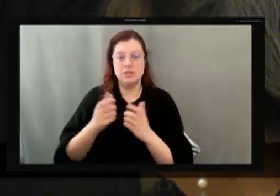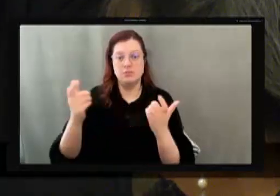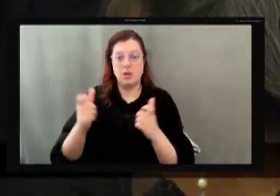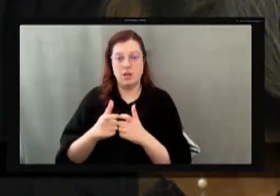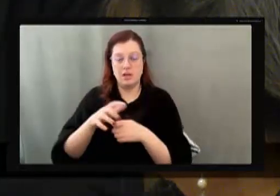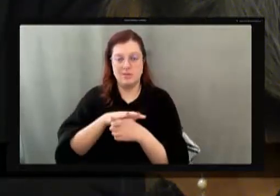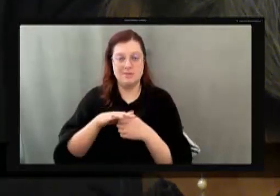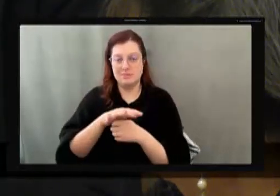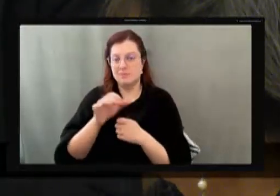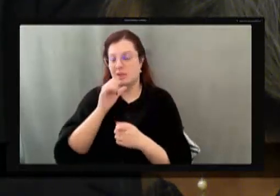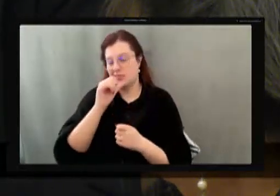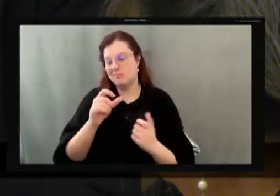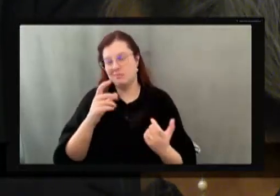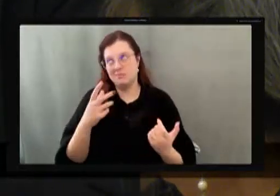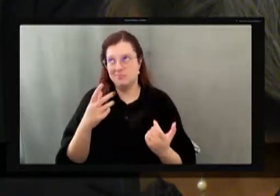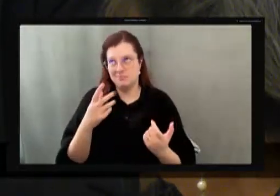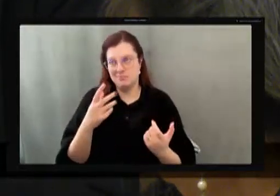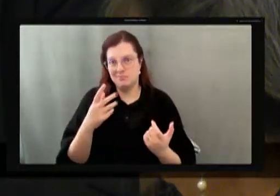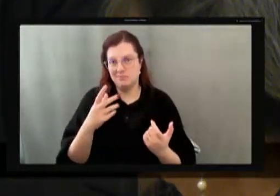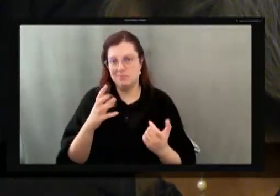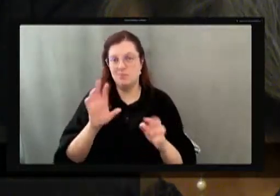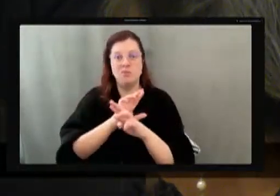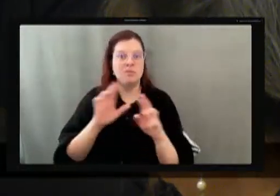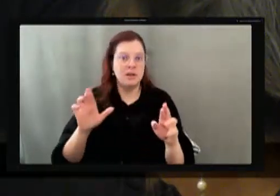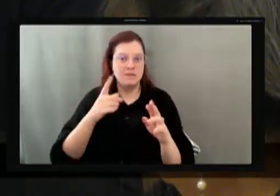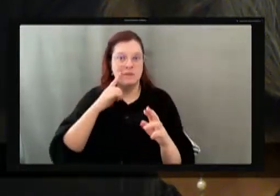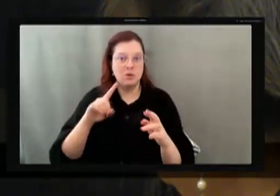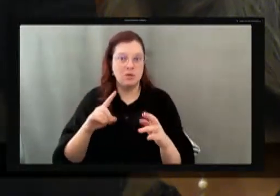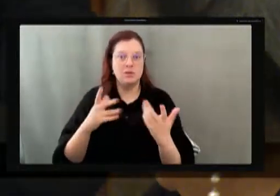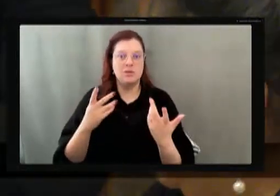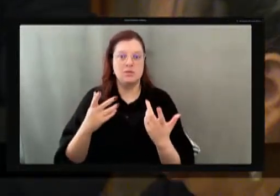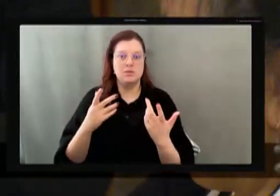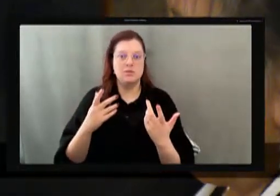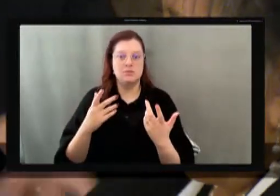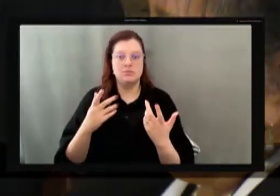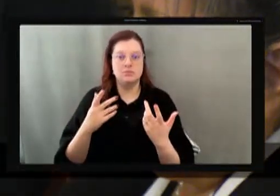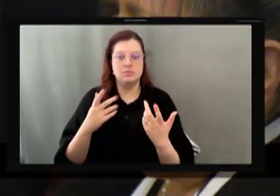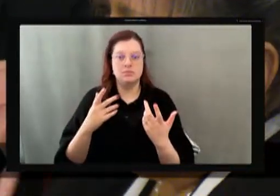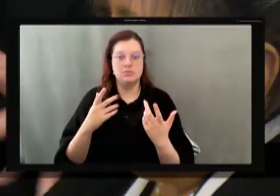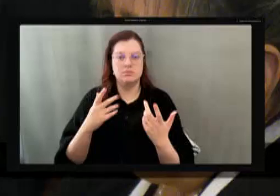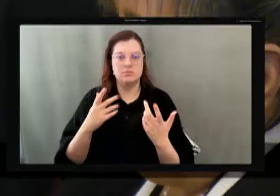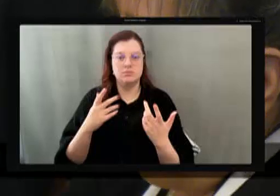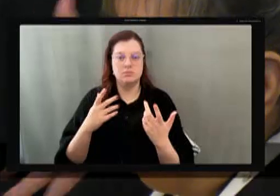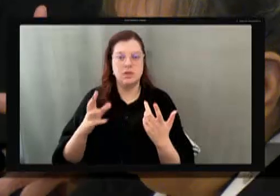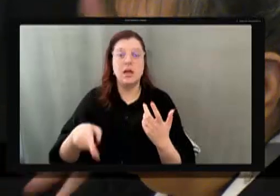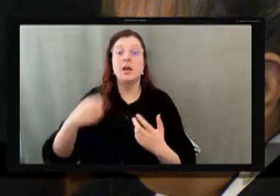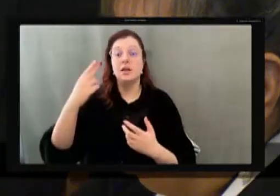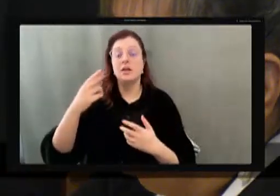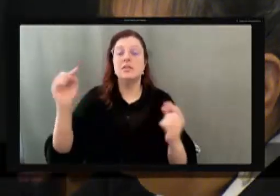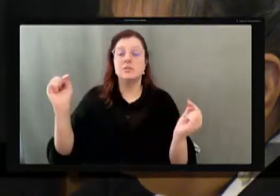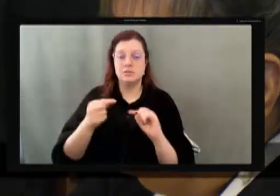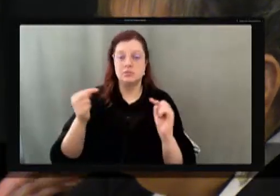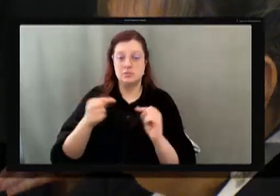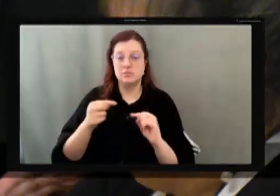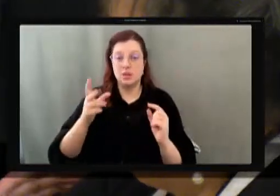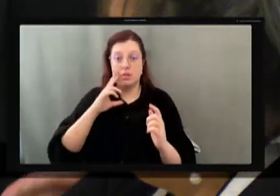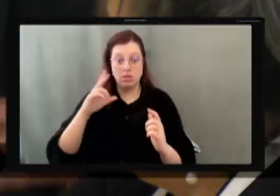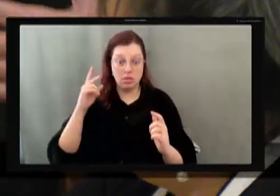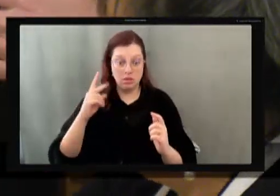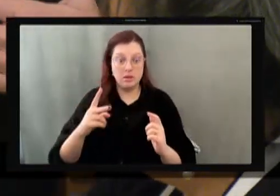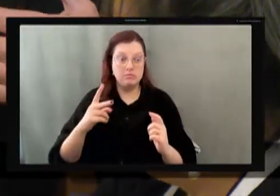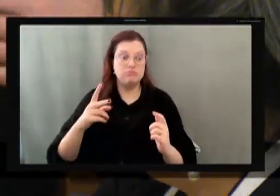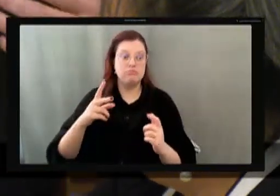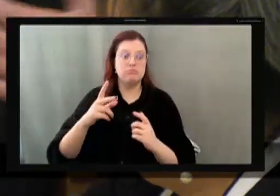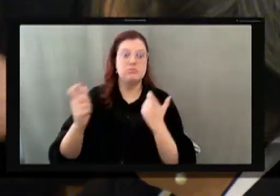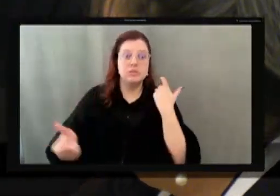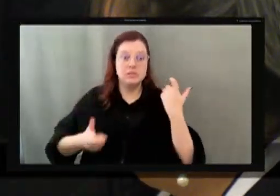aren't ready yet to you know, where the high injury network is, where we're looking at like the big projects, right?